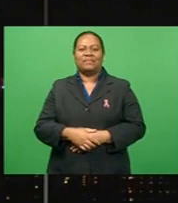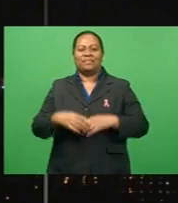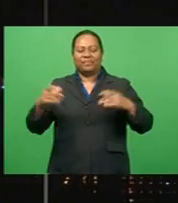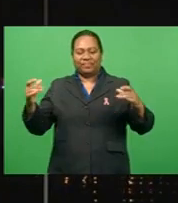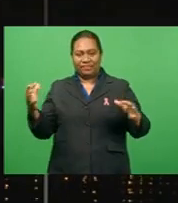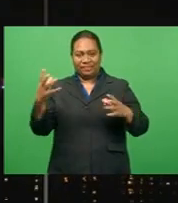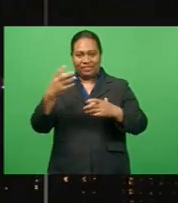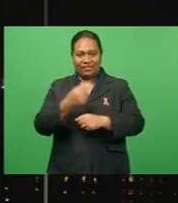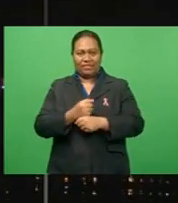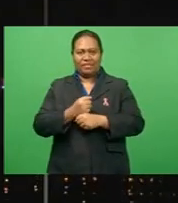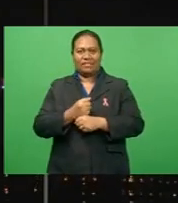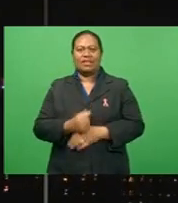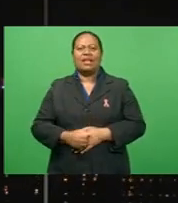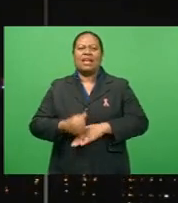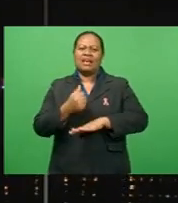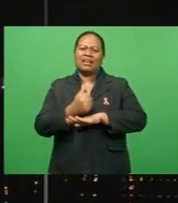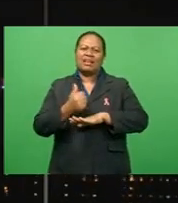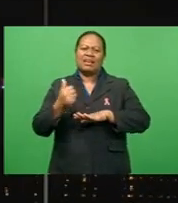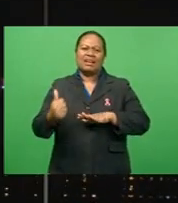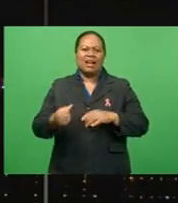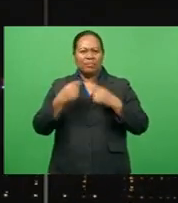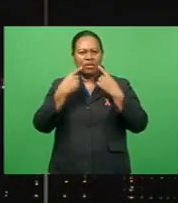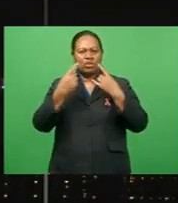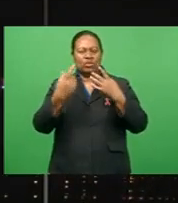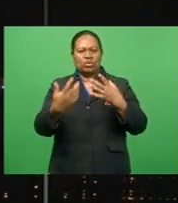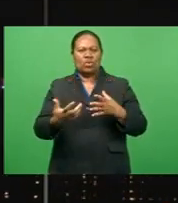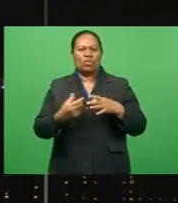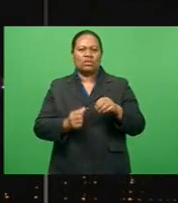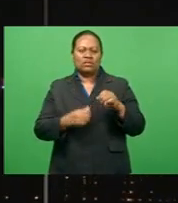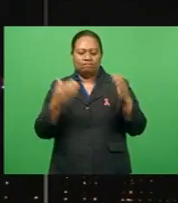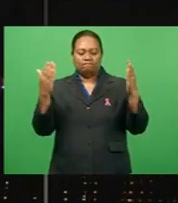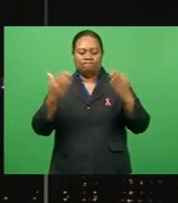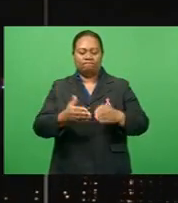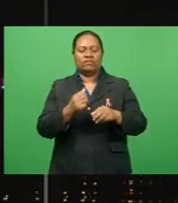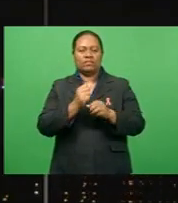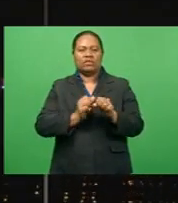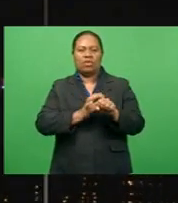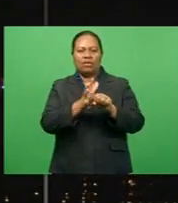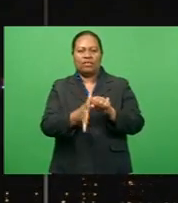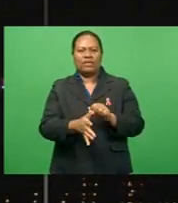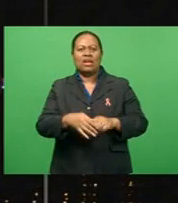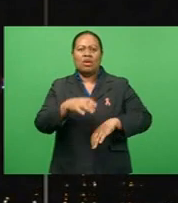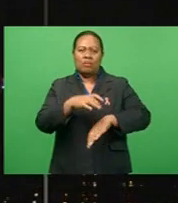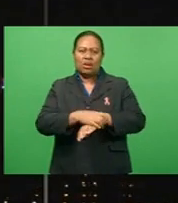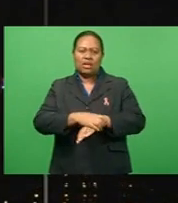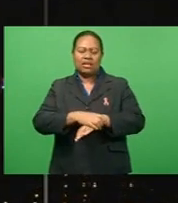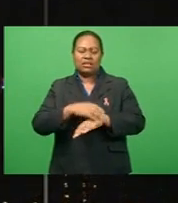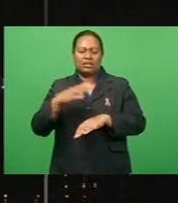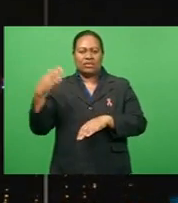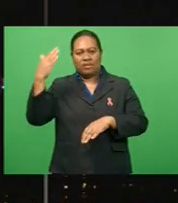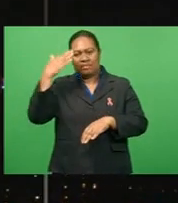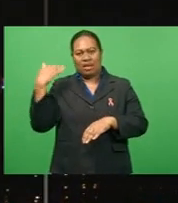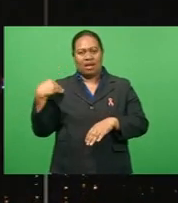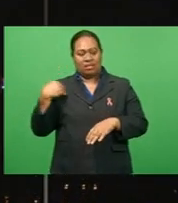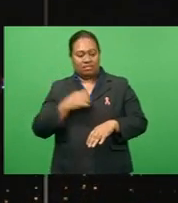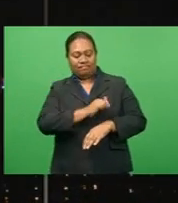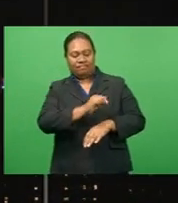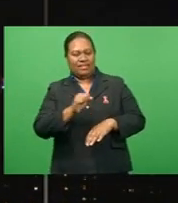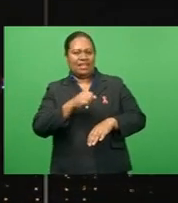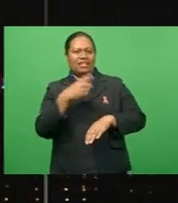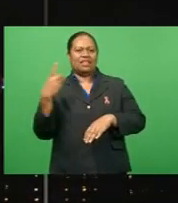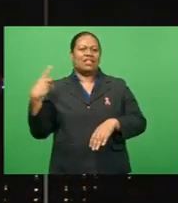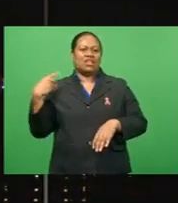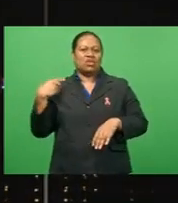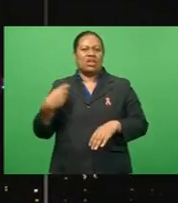Recapping the main stories for tonight, government outlines COVID-19 priority. Police officers reminded about their duty. And trial of